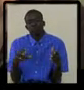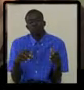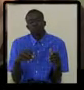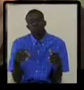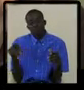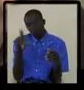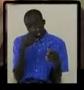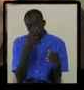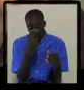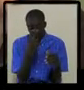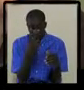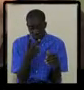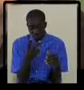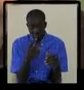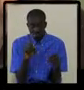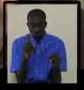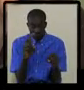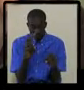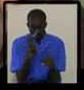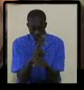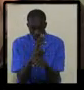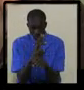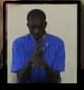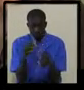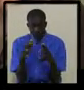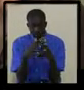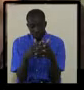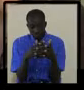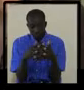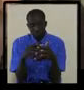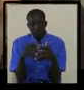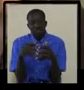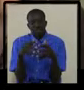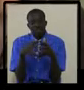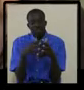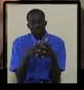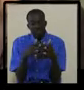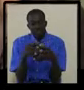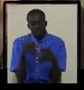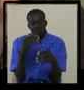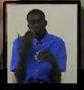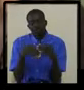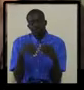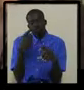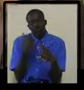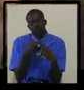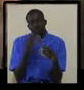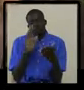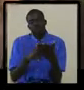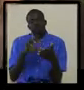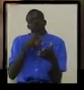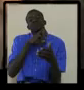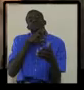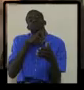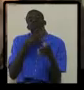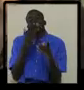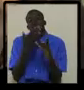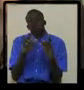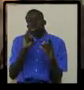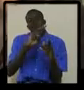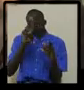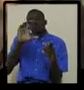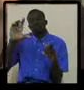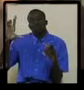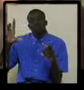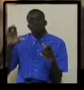Viewers, the third reaction we want to demonstrate is the reaction between metals and the acid. We will use hydrochloric acid to form